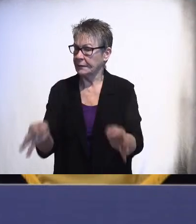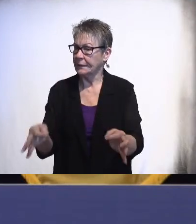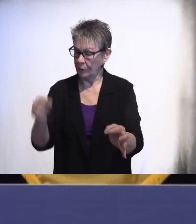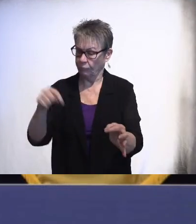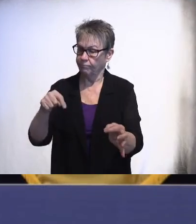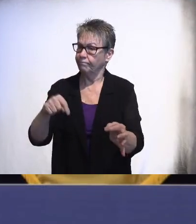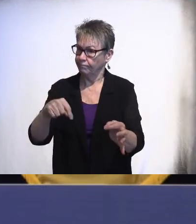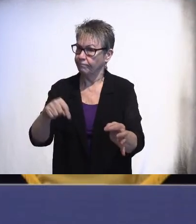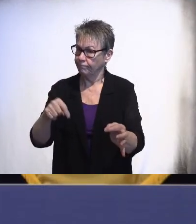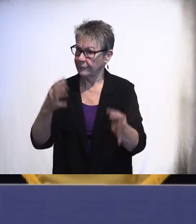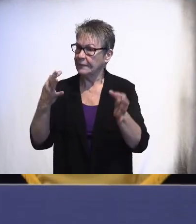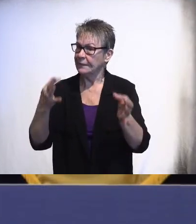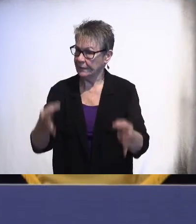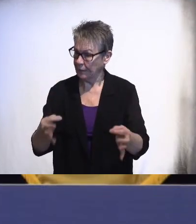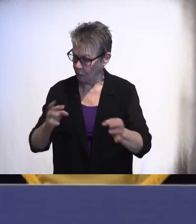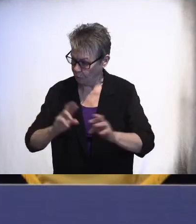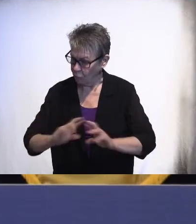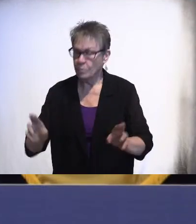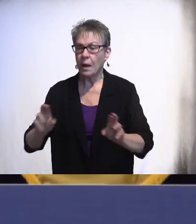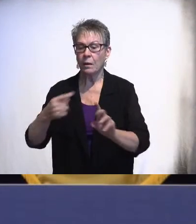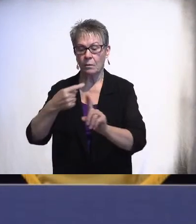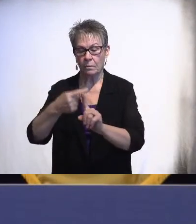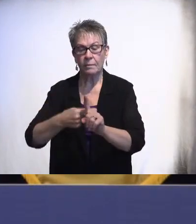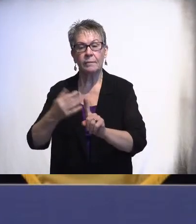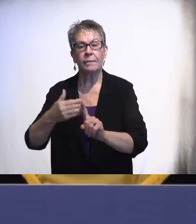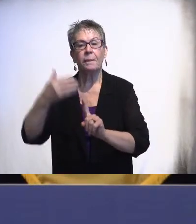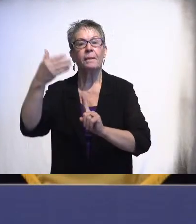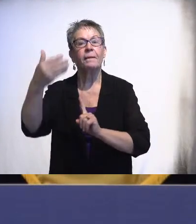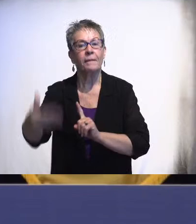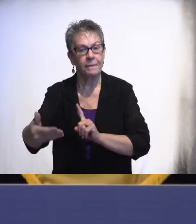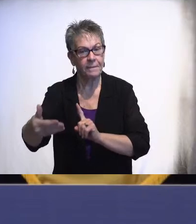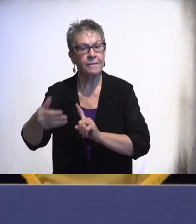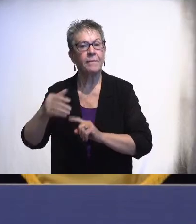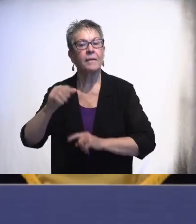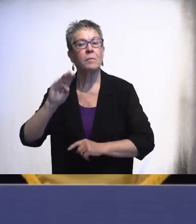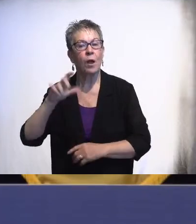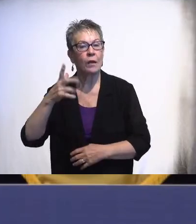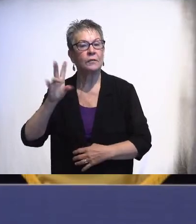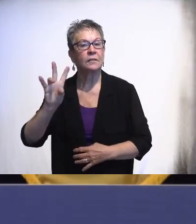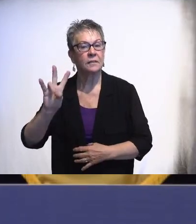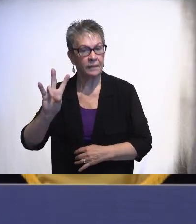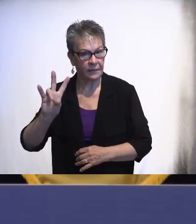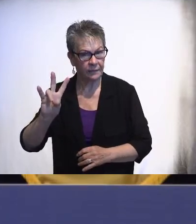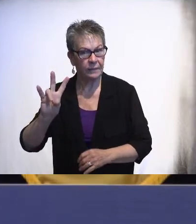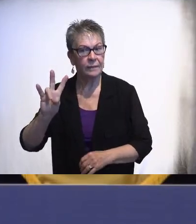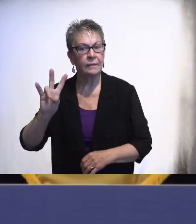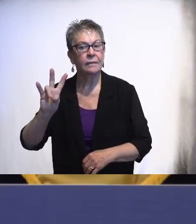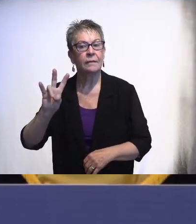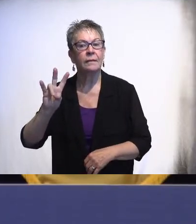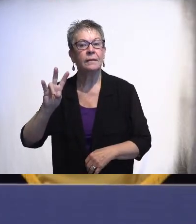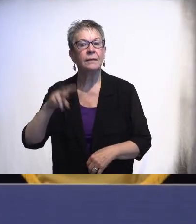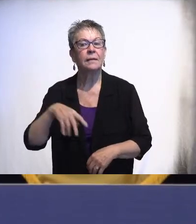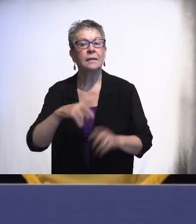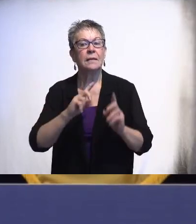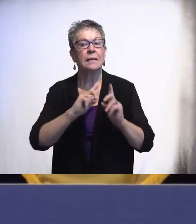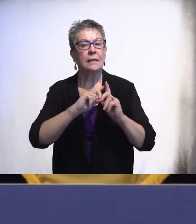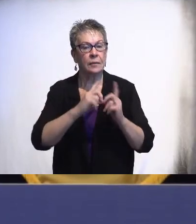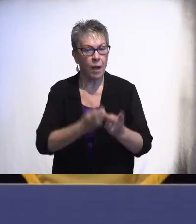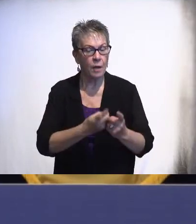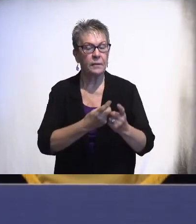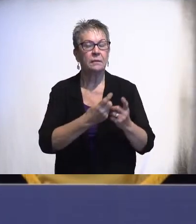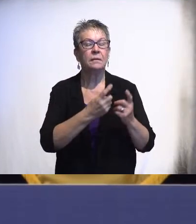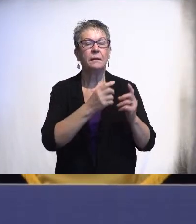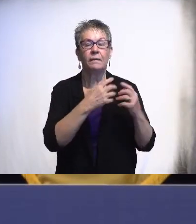responsible runway in terms of time. Judy and team will be working on the guidance. And again, the more time they've got on the clock, the sharper and better